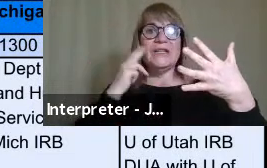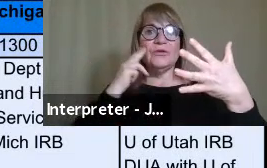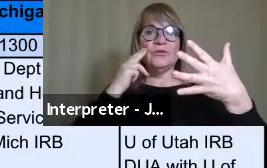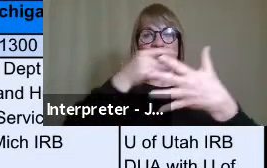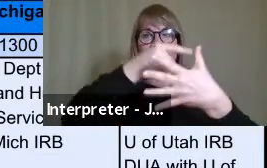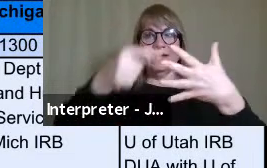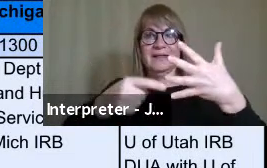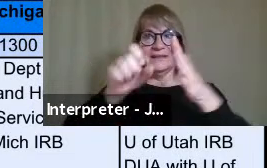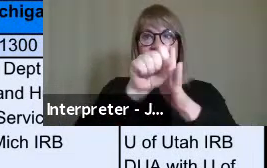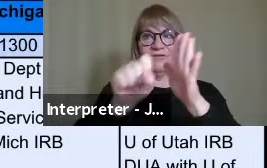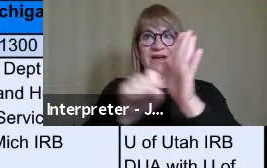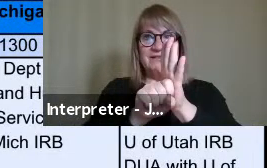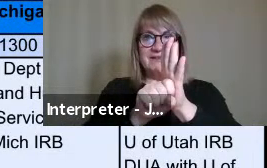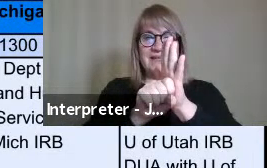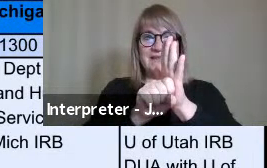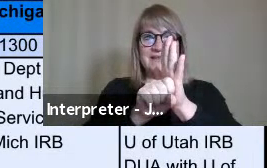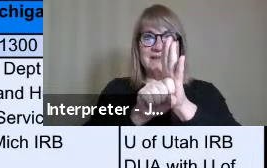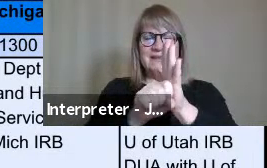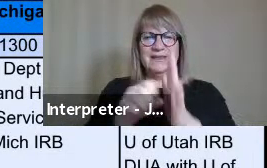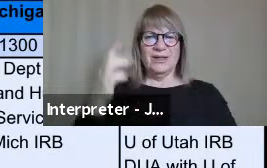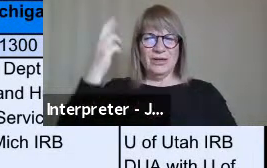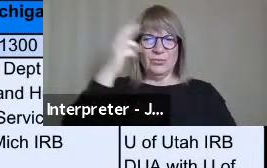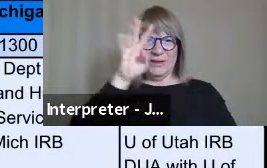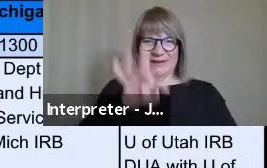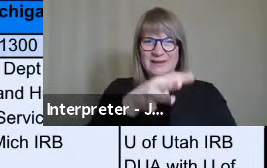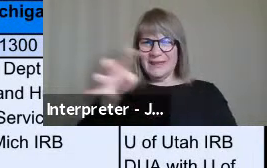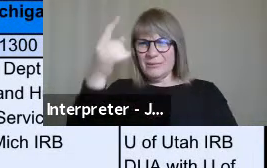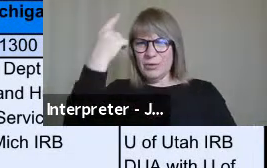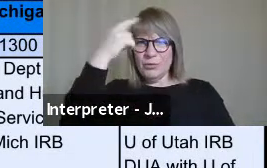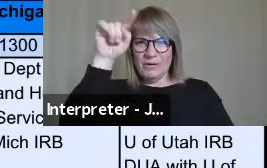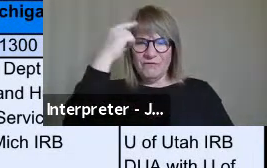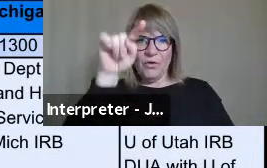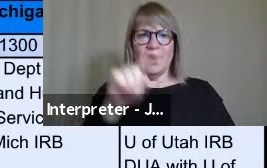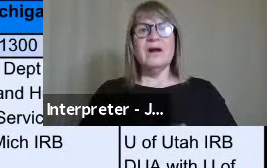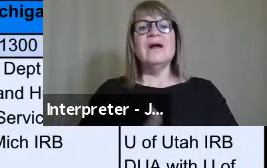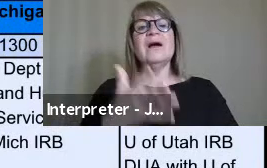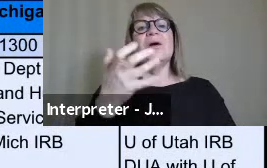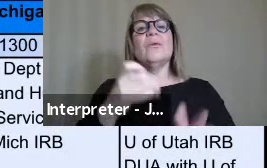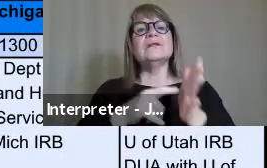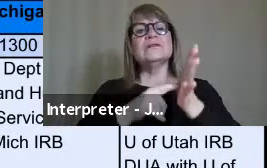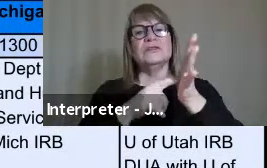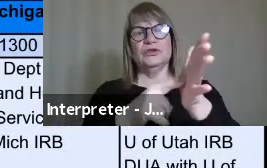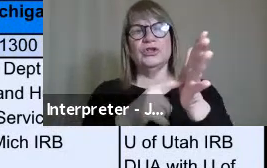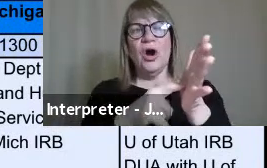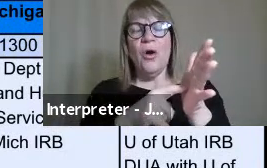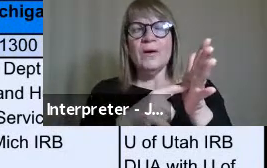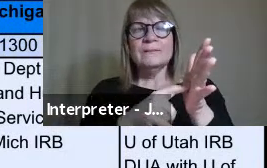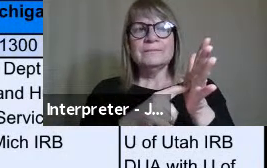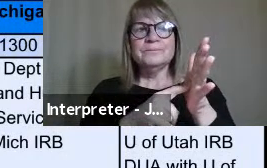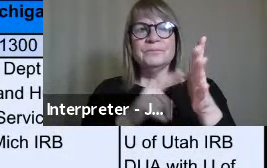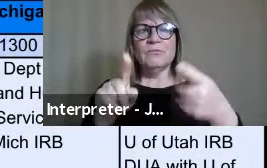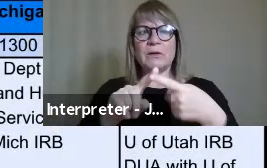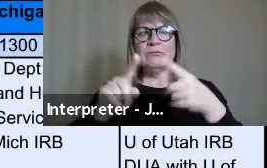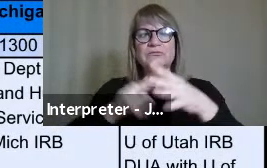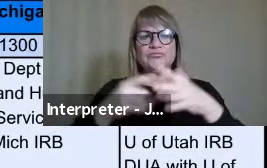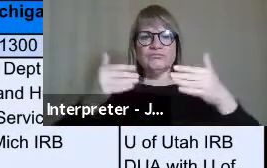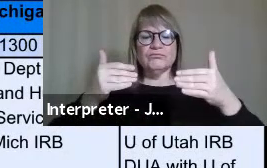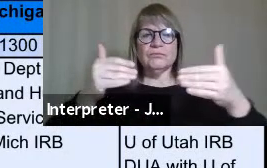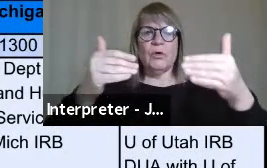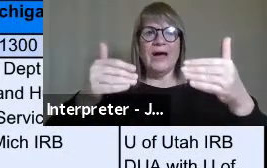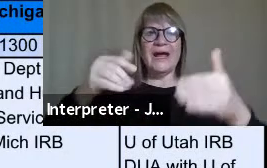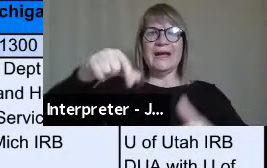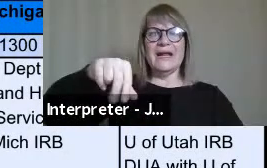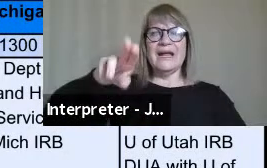michigan and utah and the purpose of this table is to show the way that you know once we embark on quantitative research together we need to really